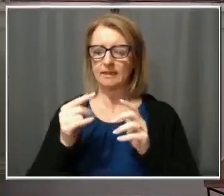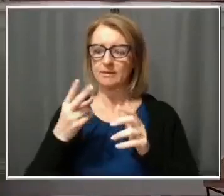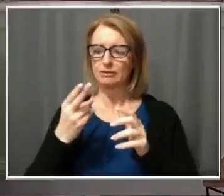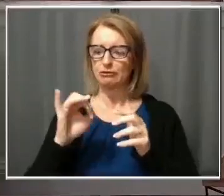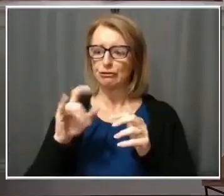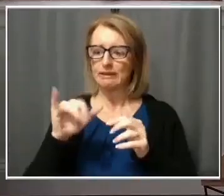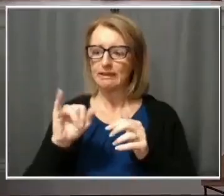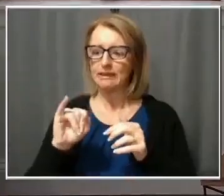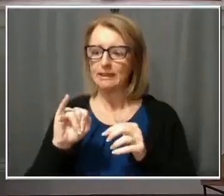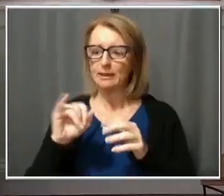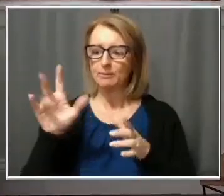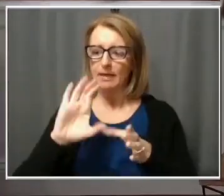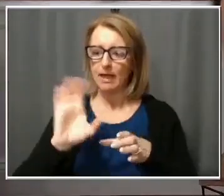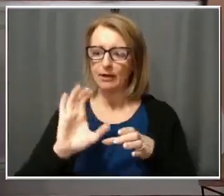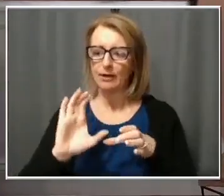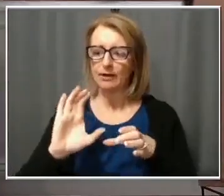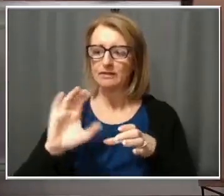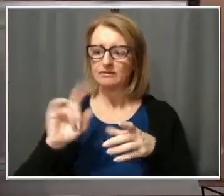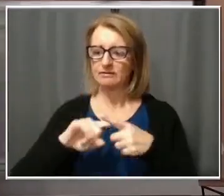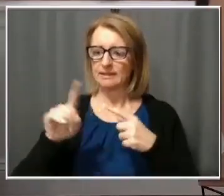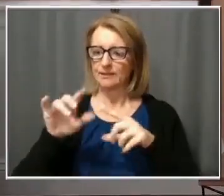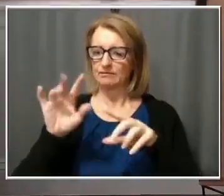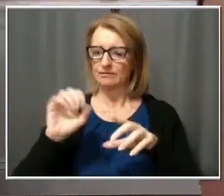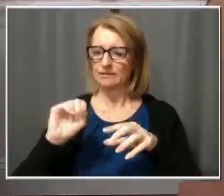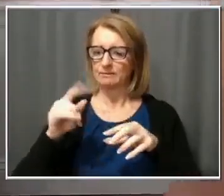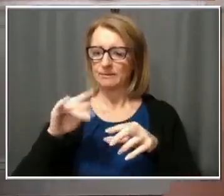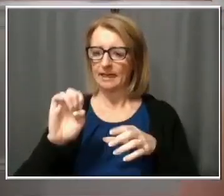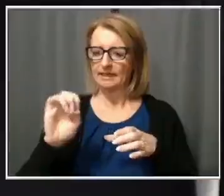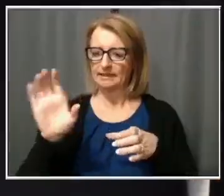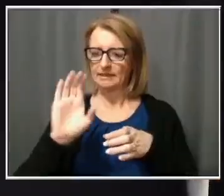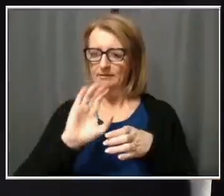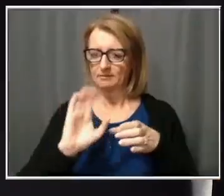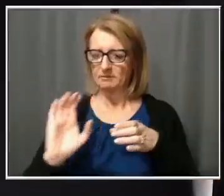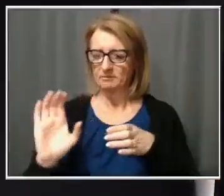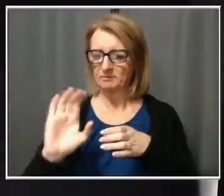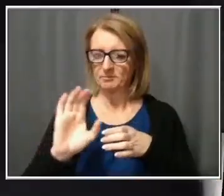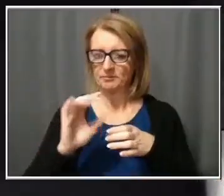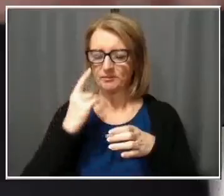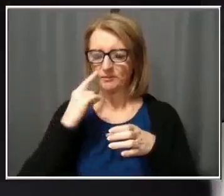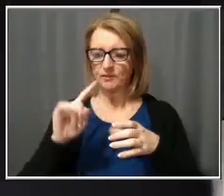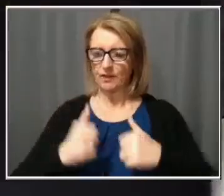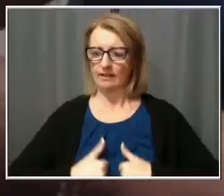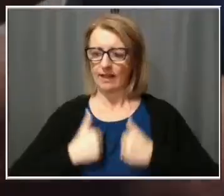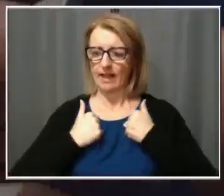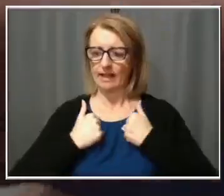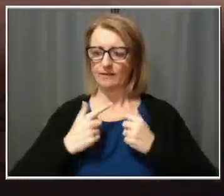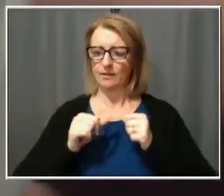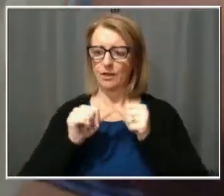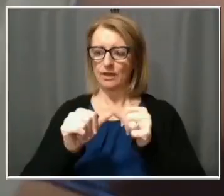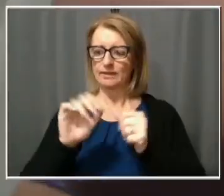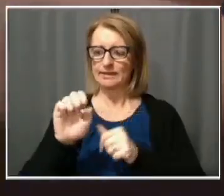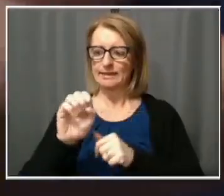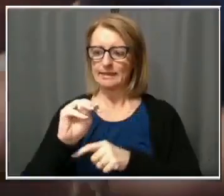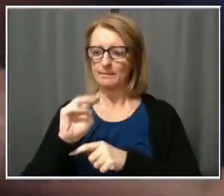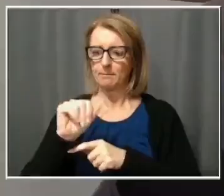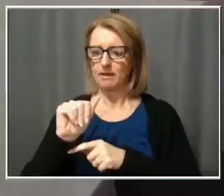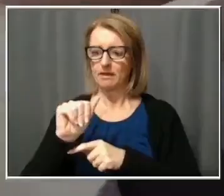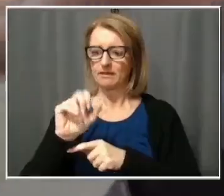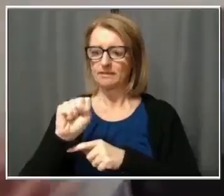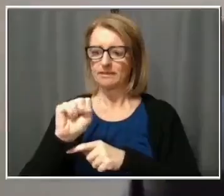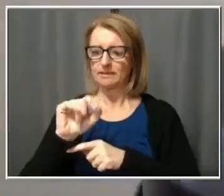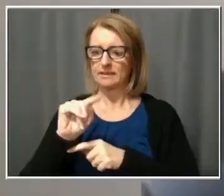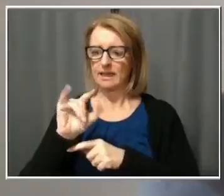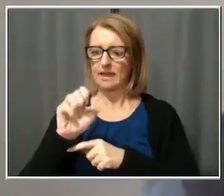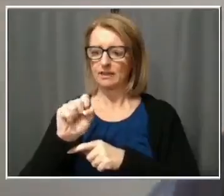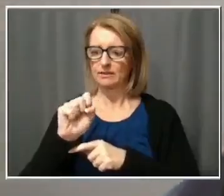little bit of paprika, not too much because paprika can be overbearing sometimes. For lifelong athlete Emma Stiles, food is fuel.